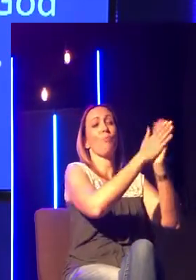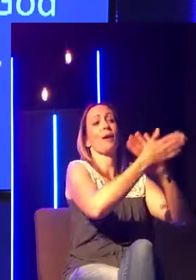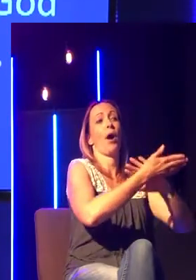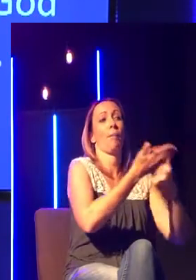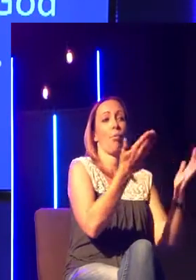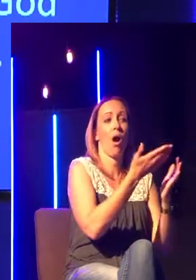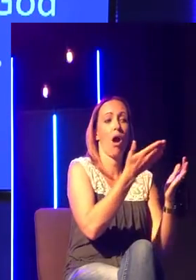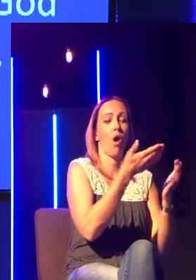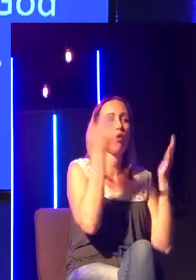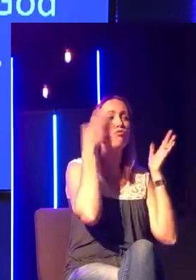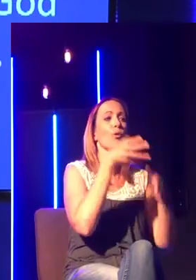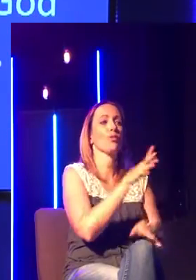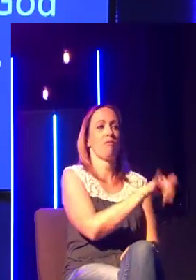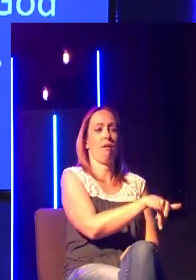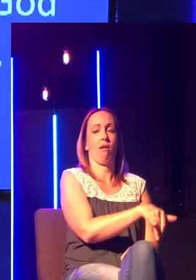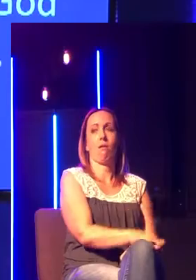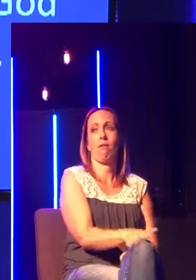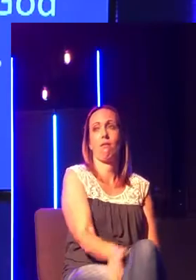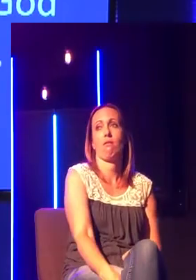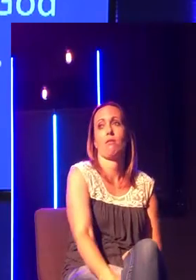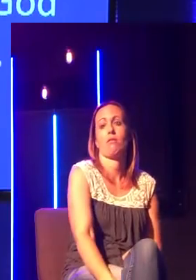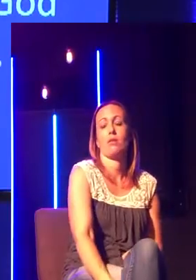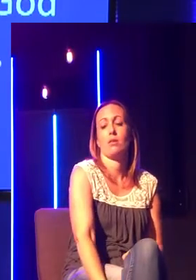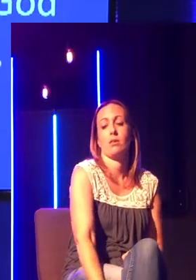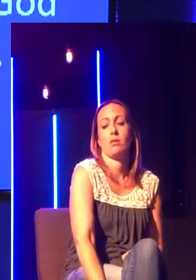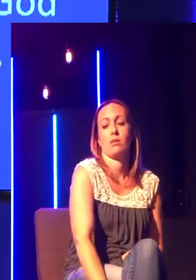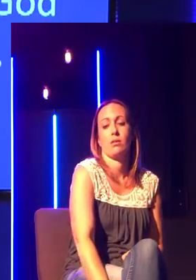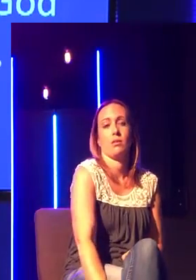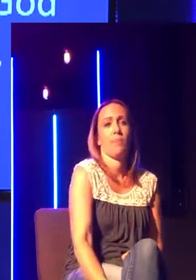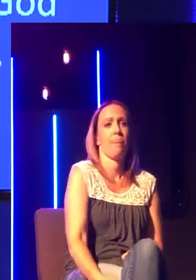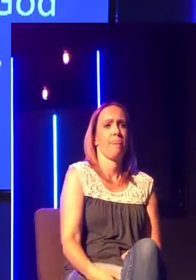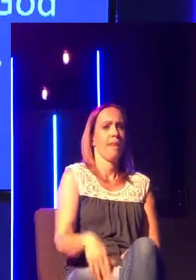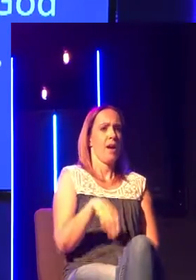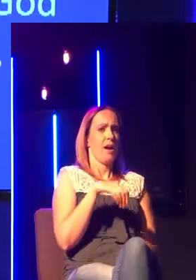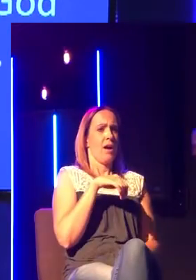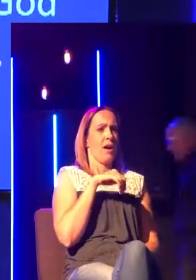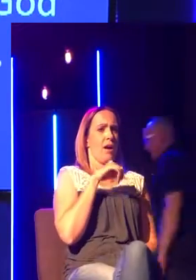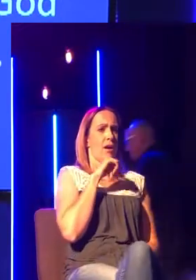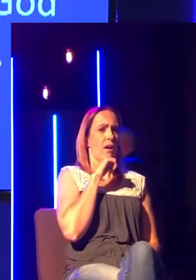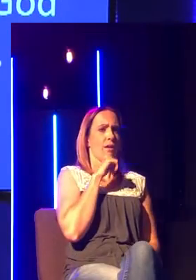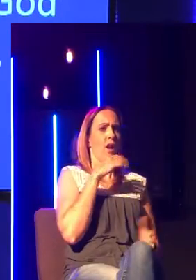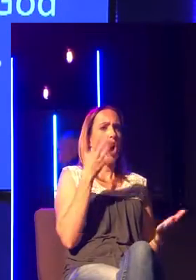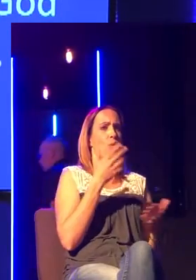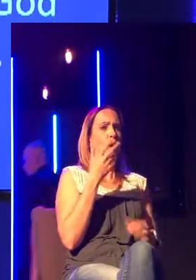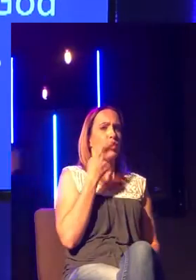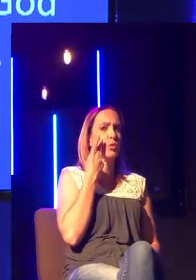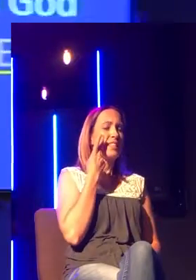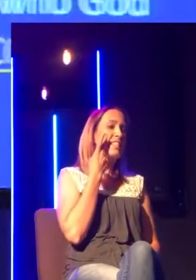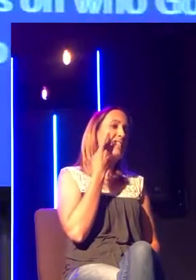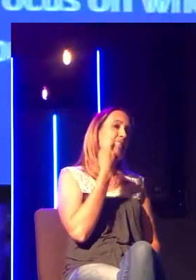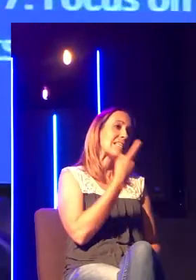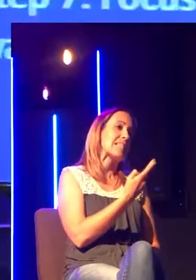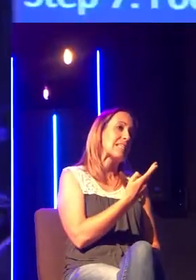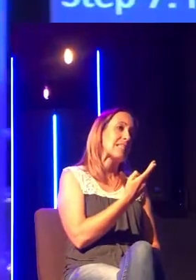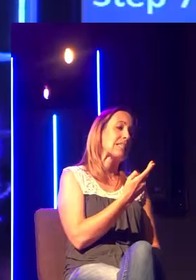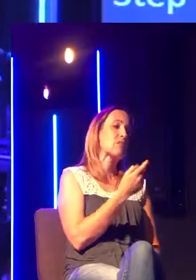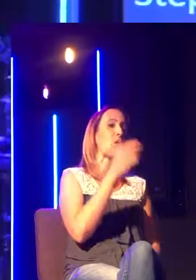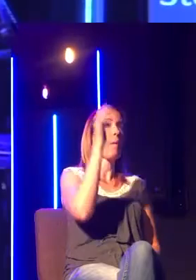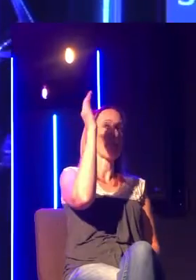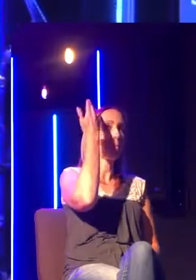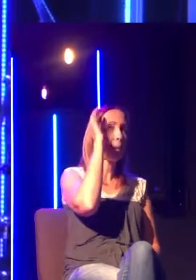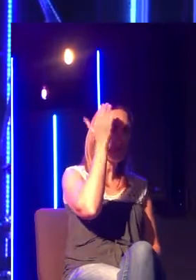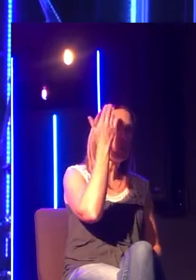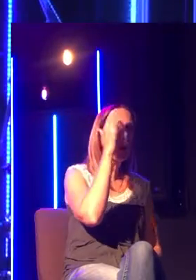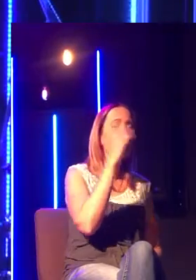you to become. It's not just what you see on the outside. Sometimes we look in the mirror and we see